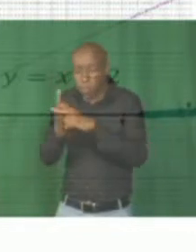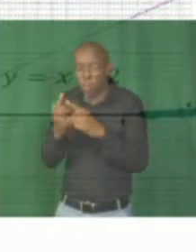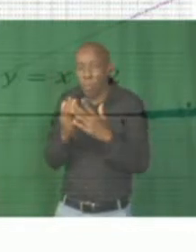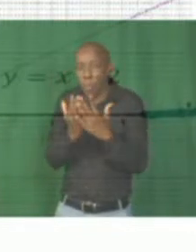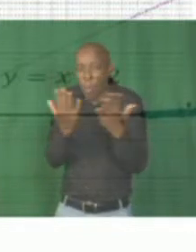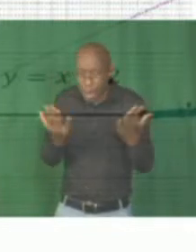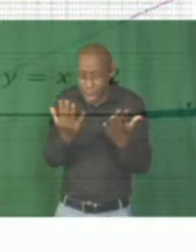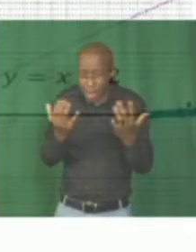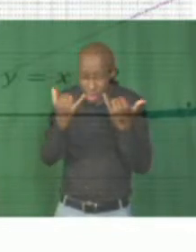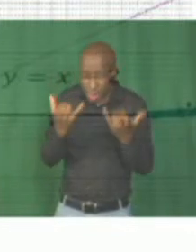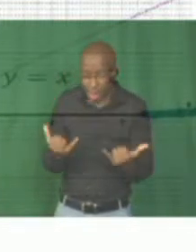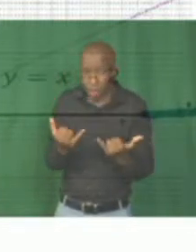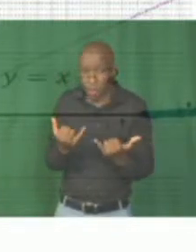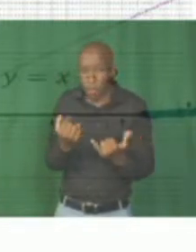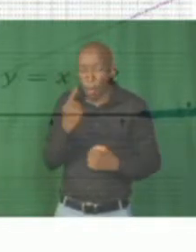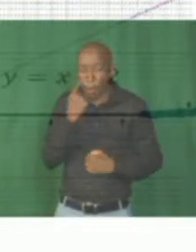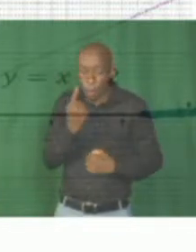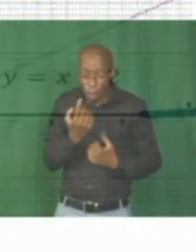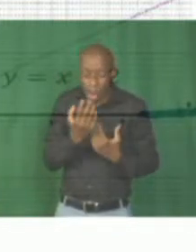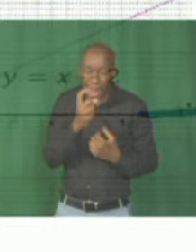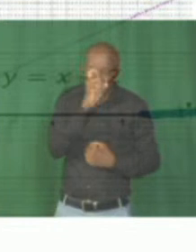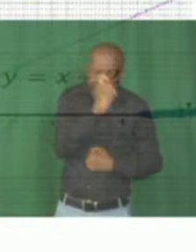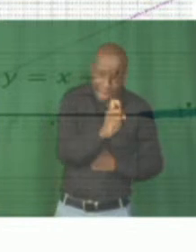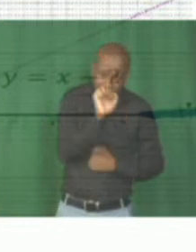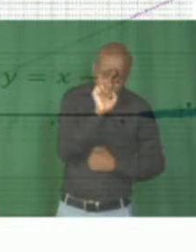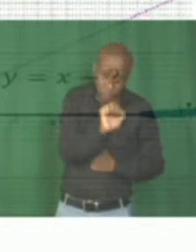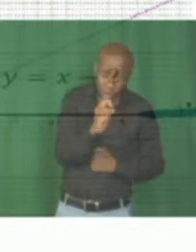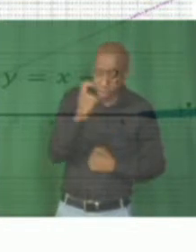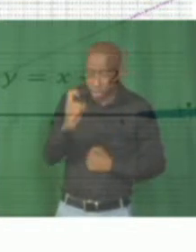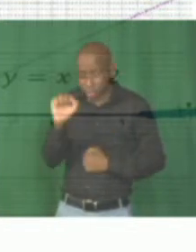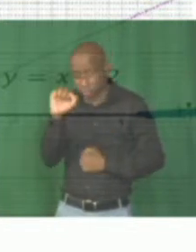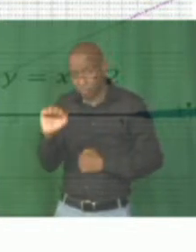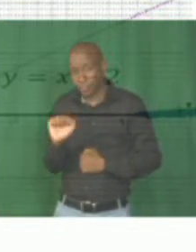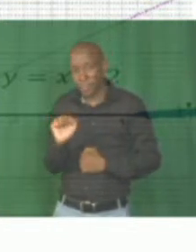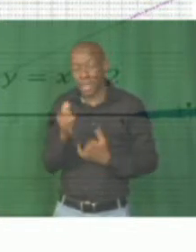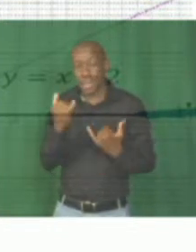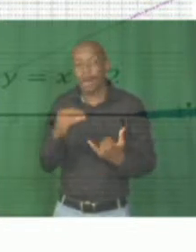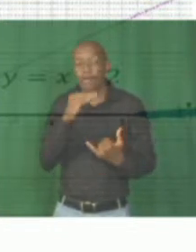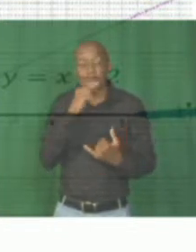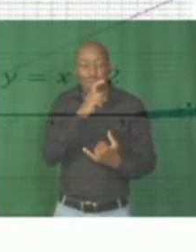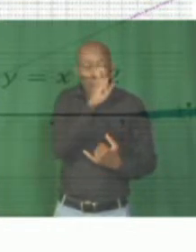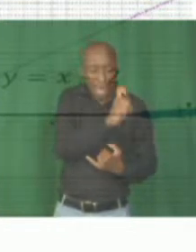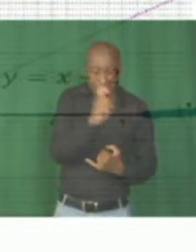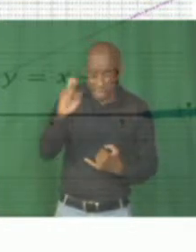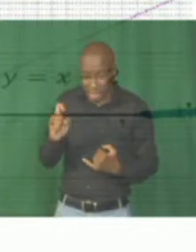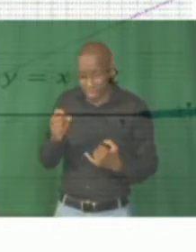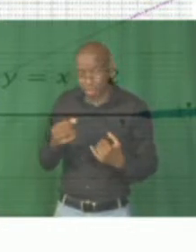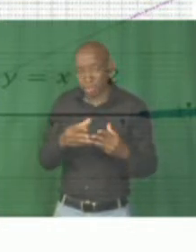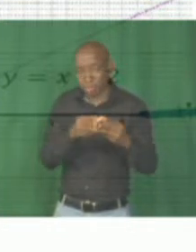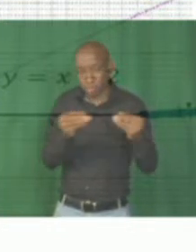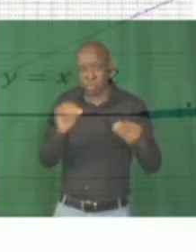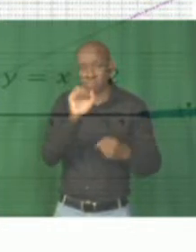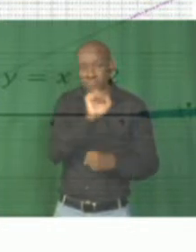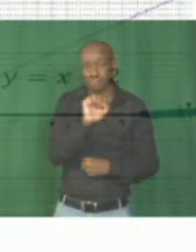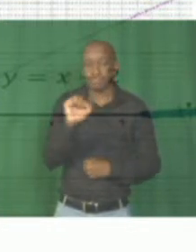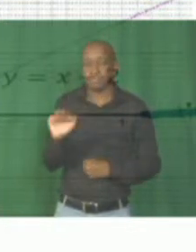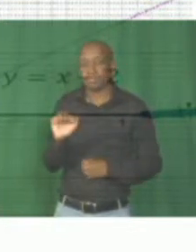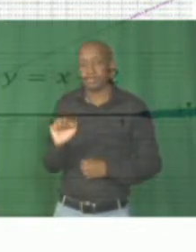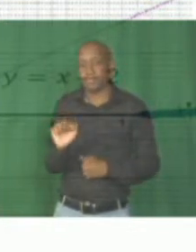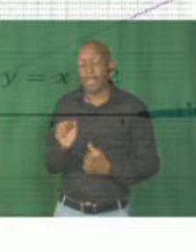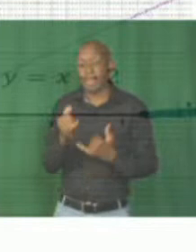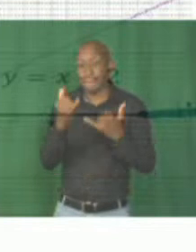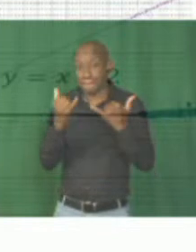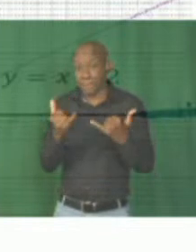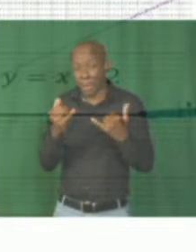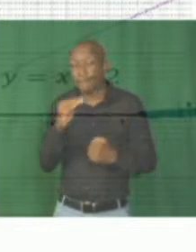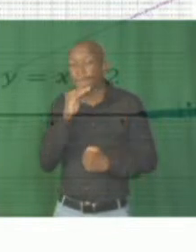intersecting now we need the x-coordinate there, which is going to be a solution now to our equation. So that